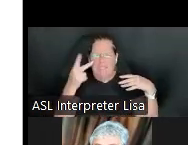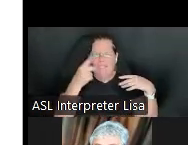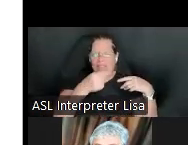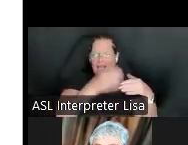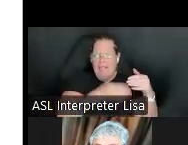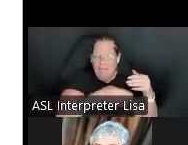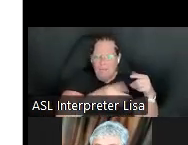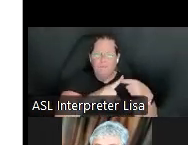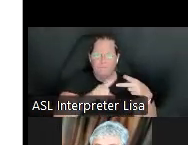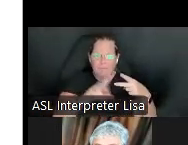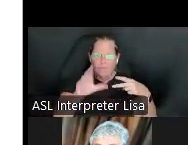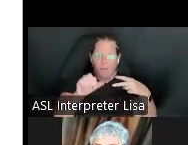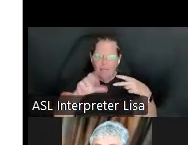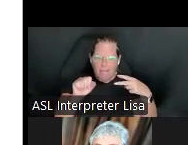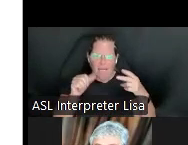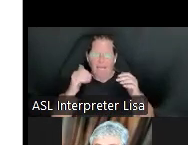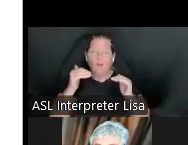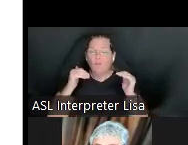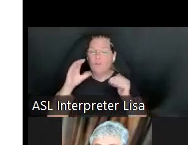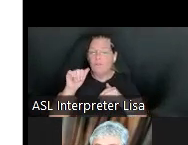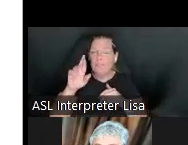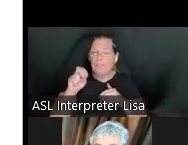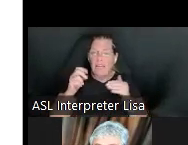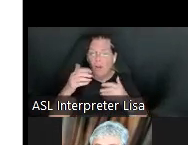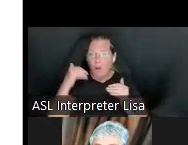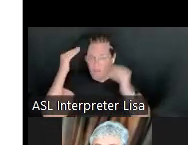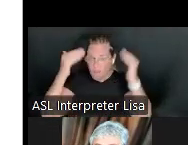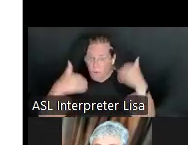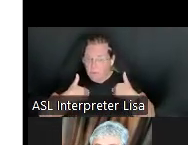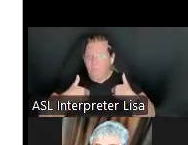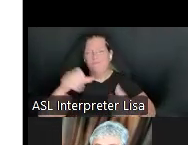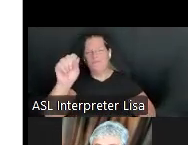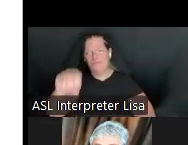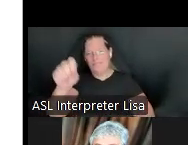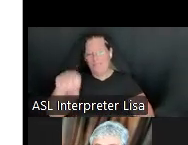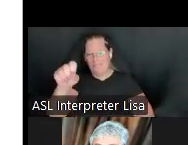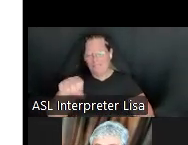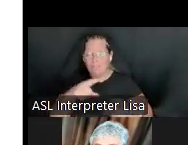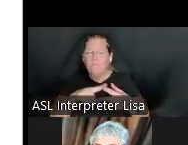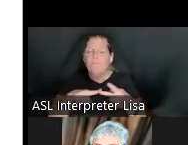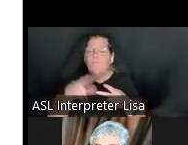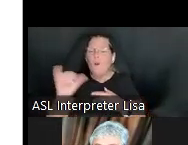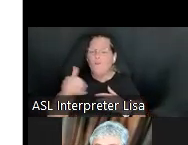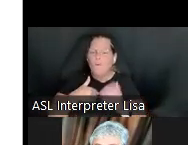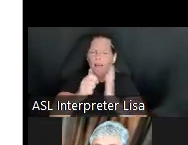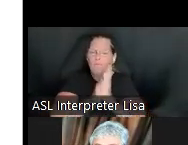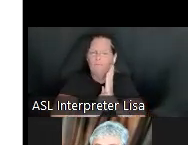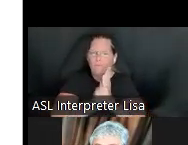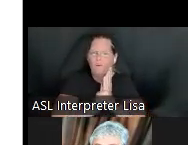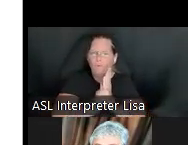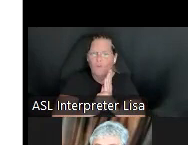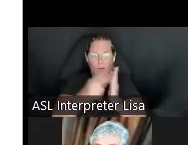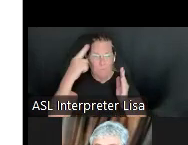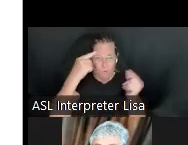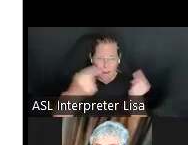the care management program is available for adults. We also have a brochure, Return to Work After